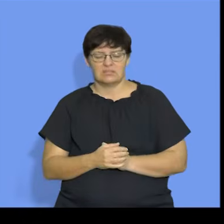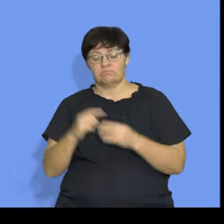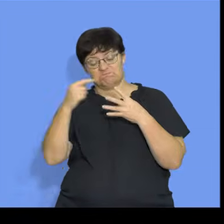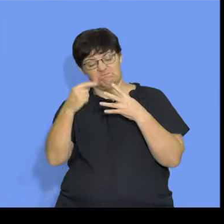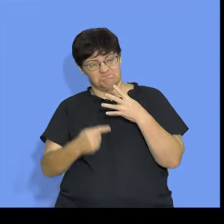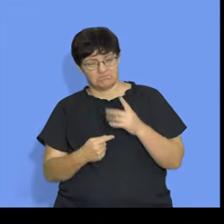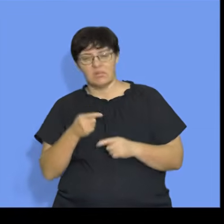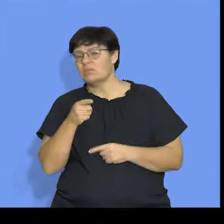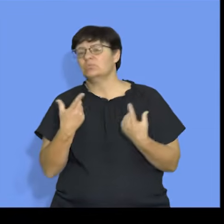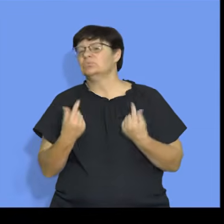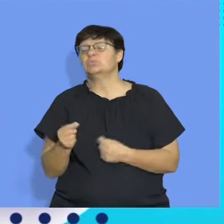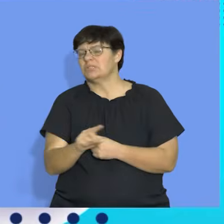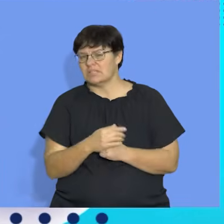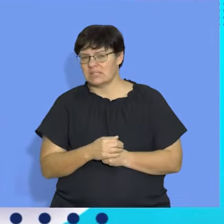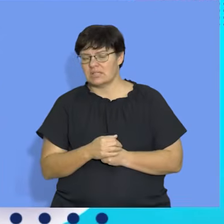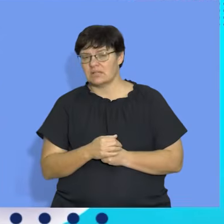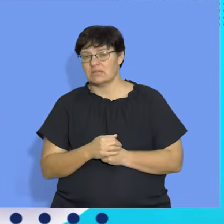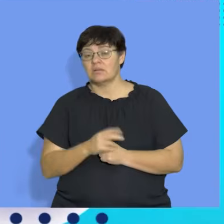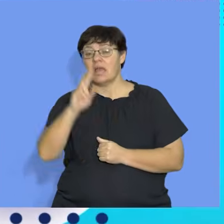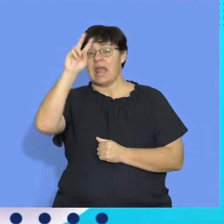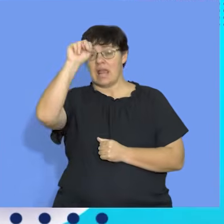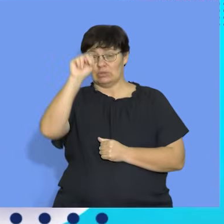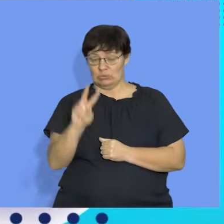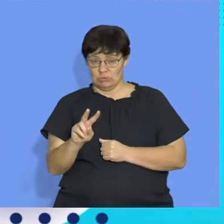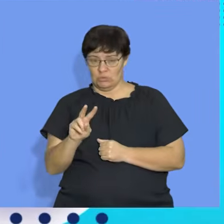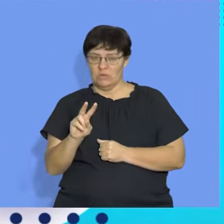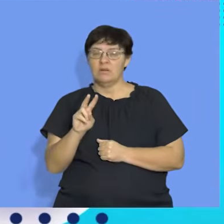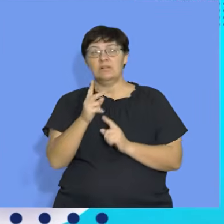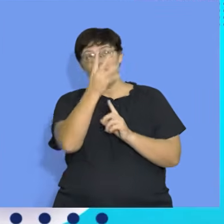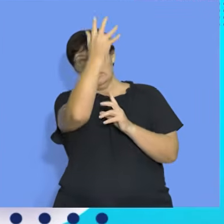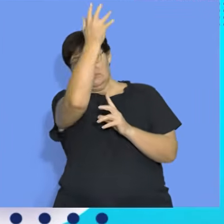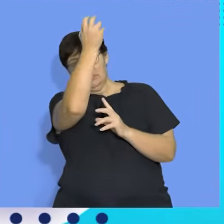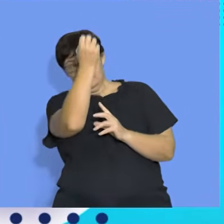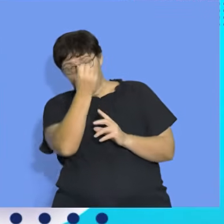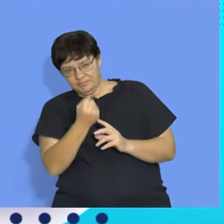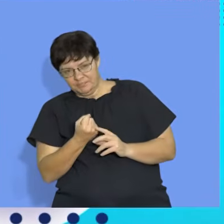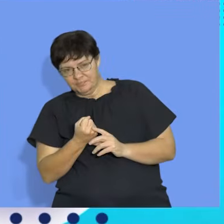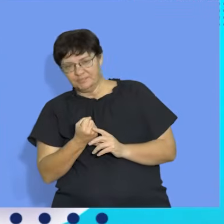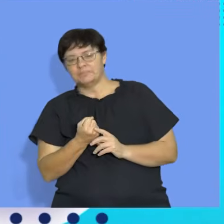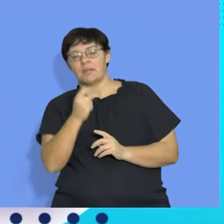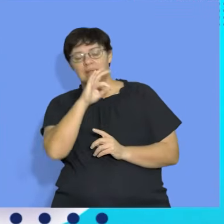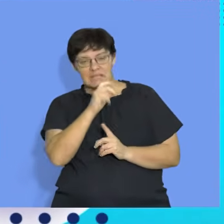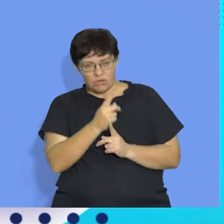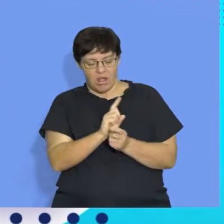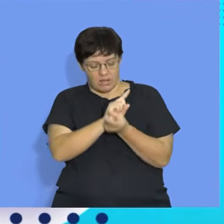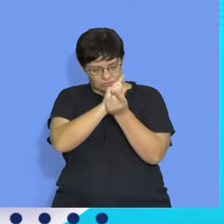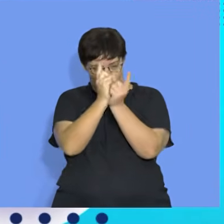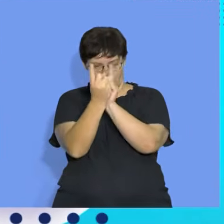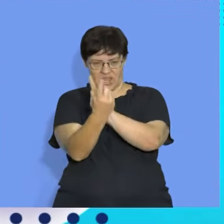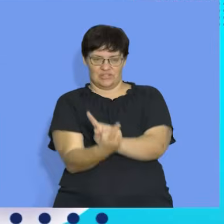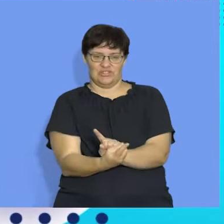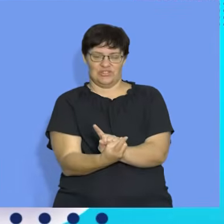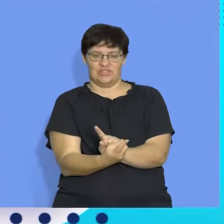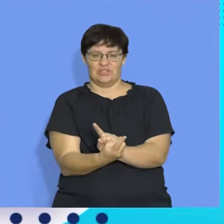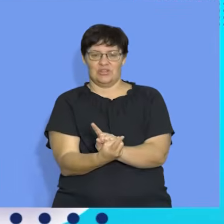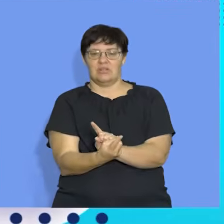are able to take nitrogen, right, from the air, and the bacteria converts it to something